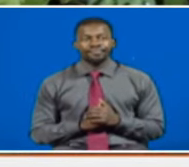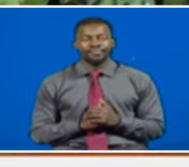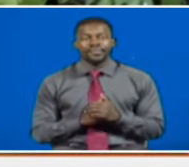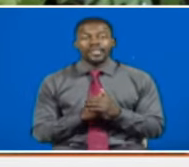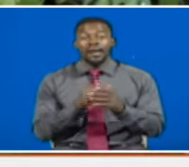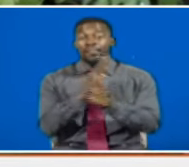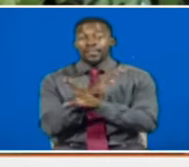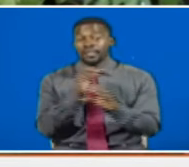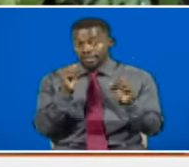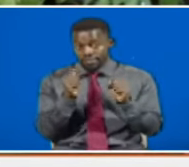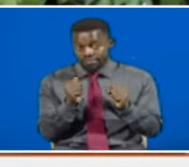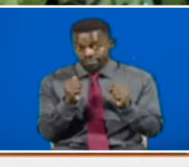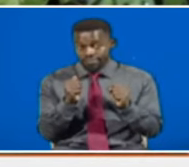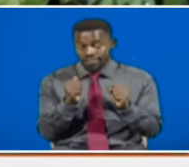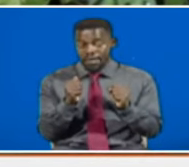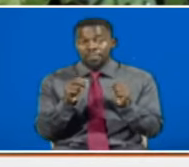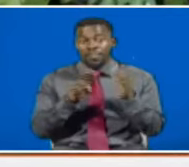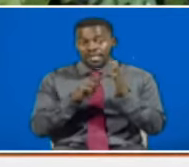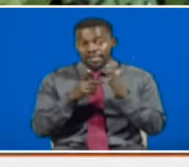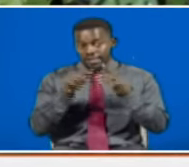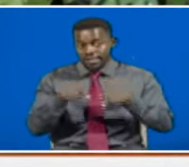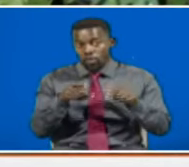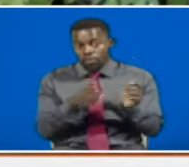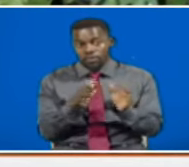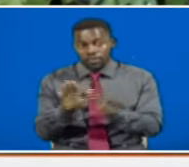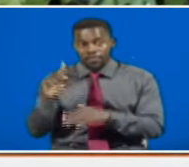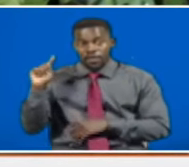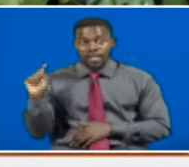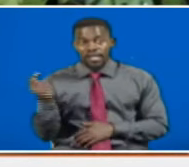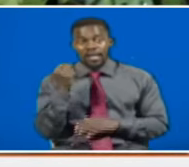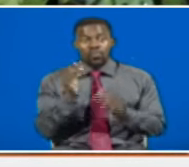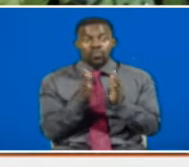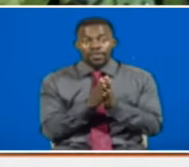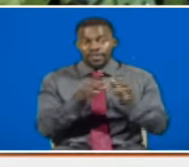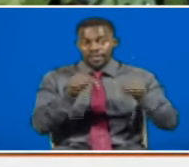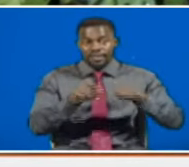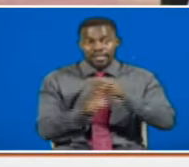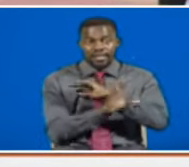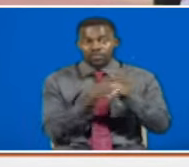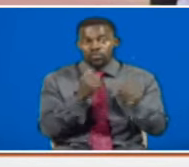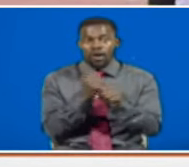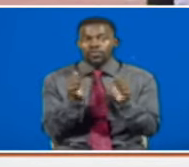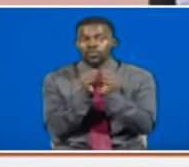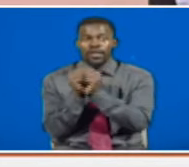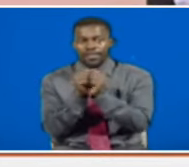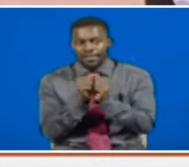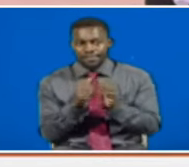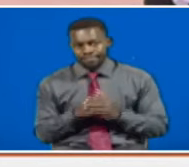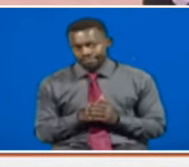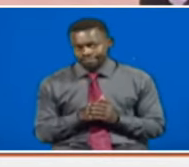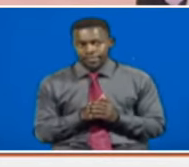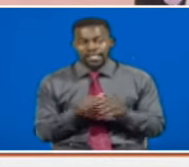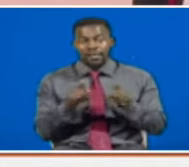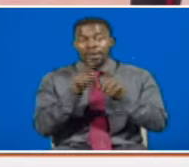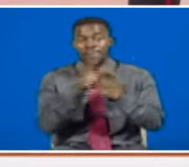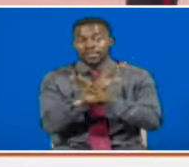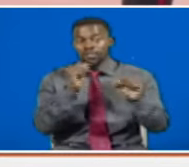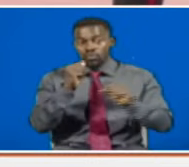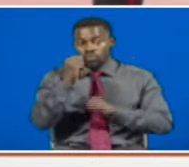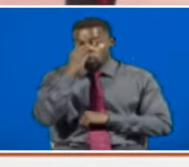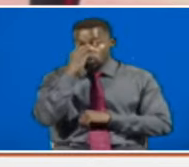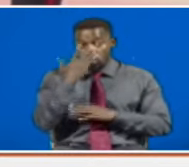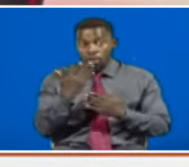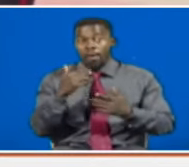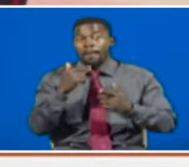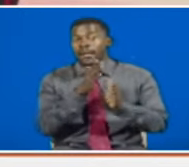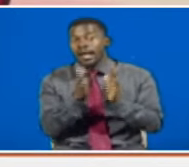Excellency, this presents an opportunity for Kenya and Ghana to collaborate. President Ruto is set to continue drumming up support for